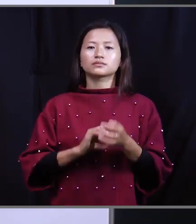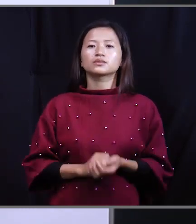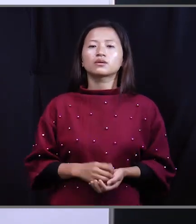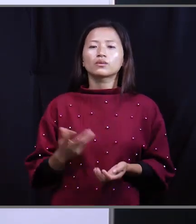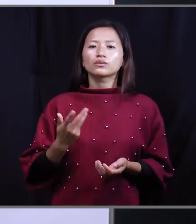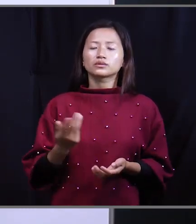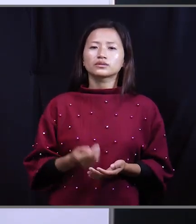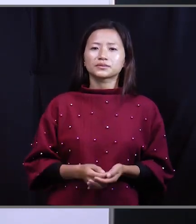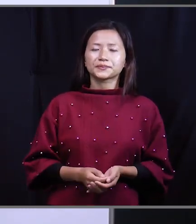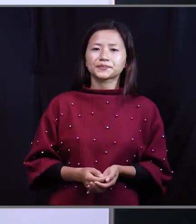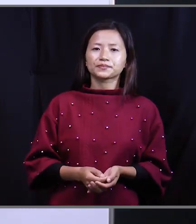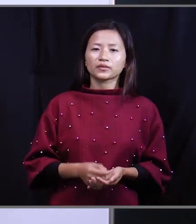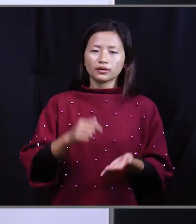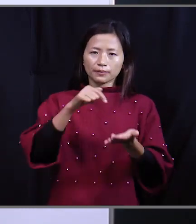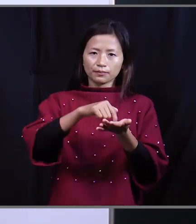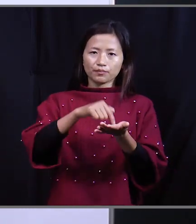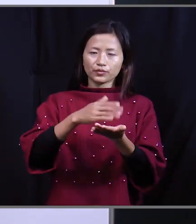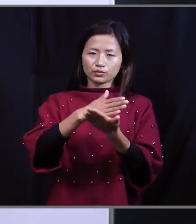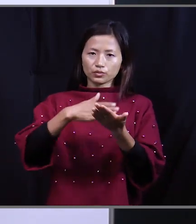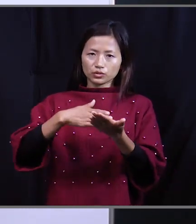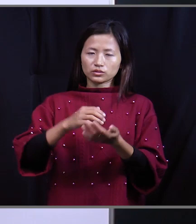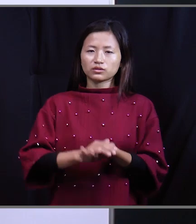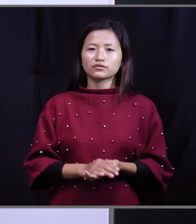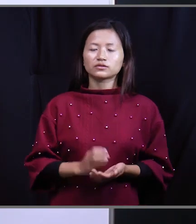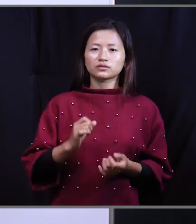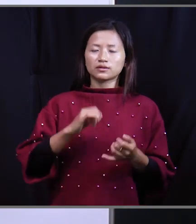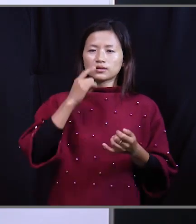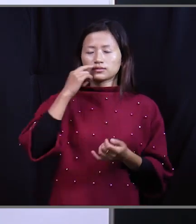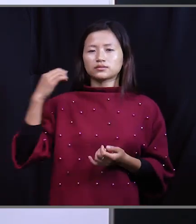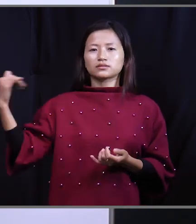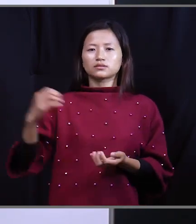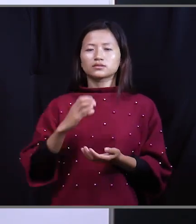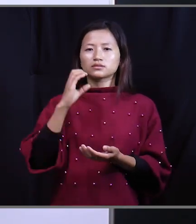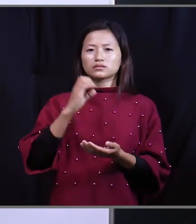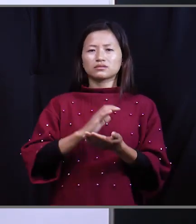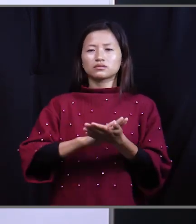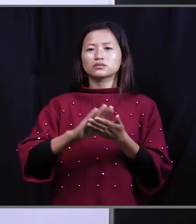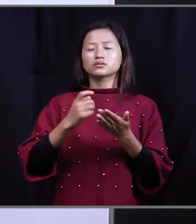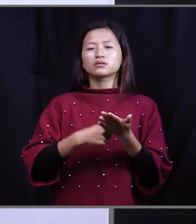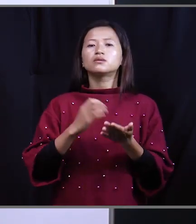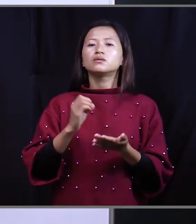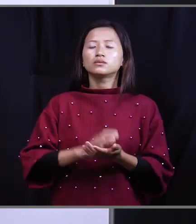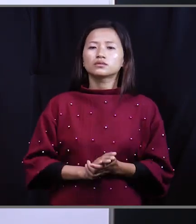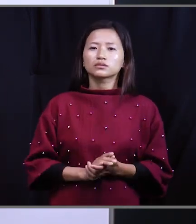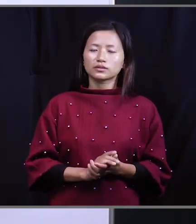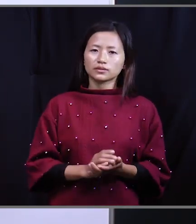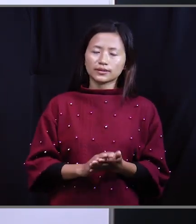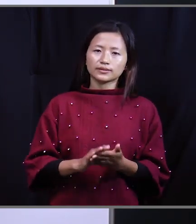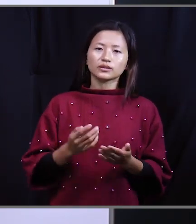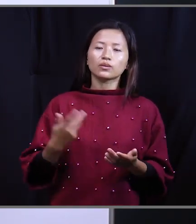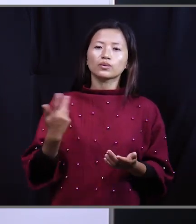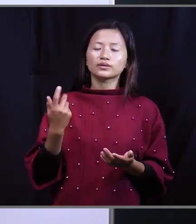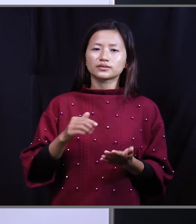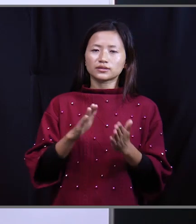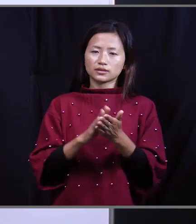where there was this middle portion of sister chromatids, right? Where this is the middle portion, this is the centromere, where there's